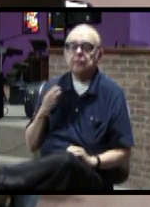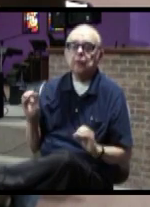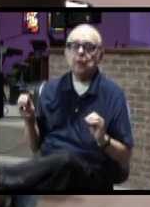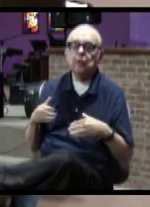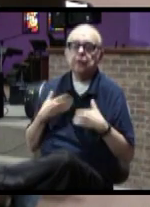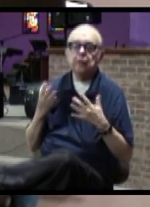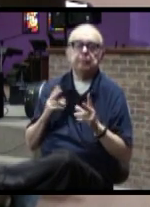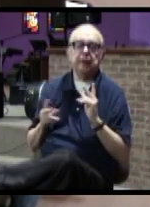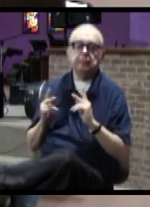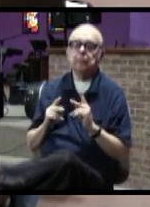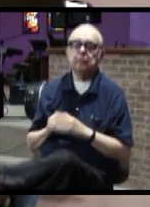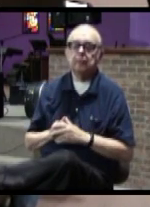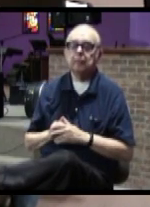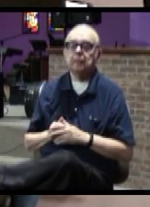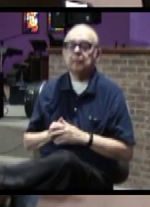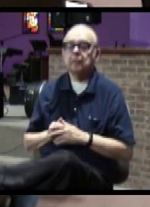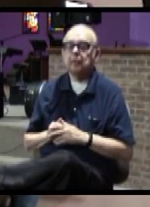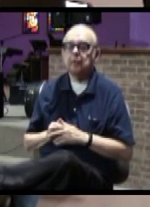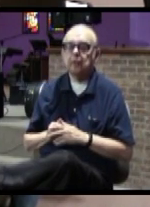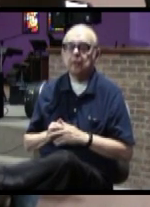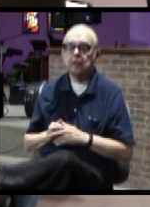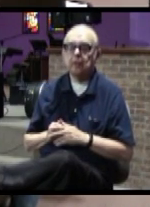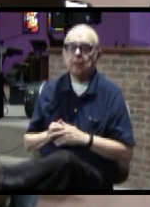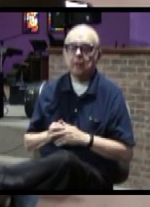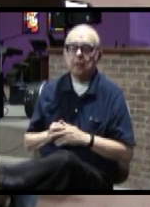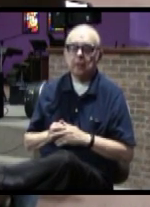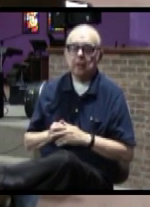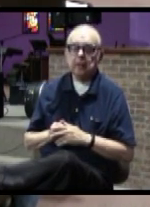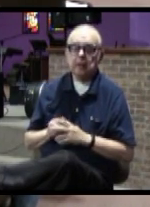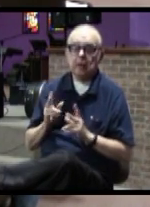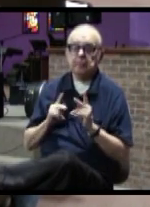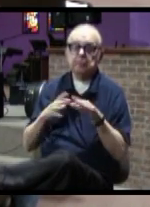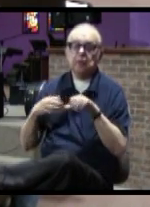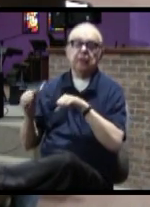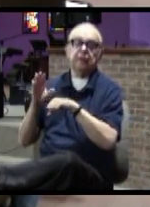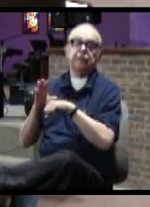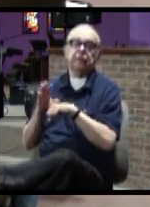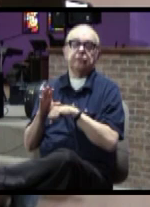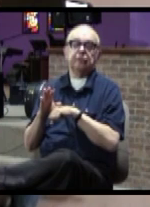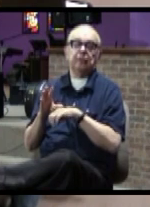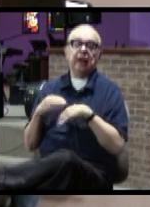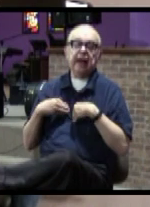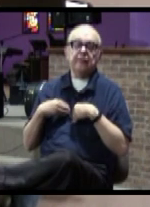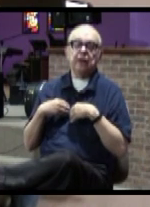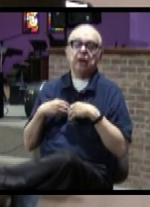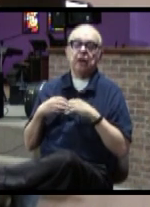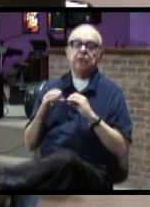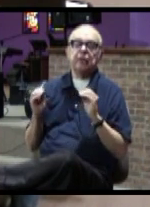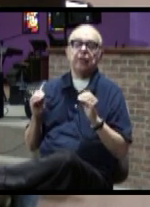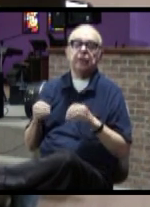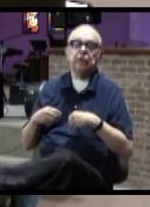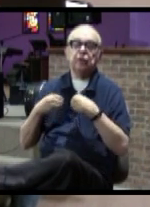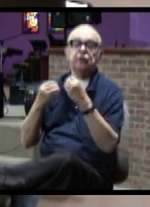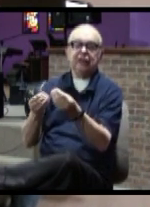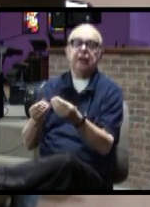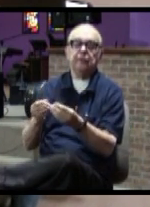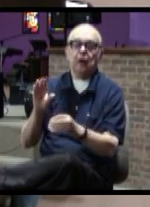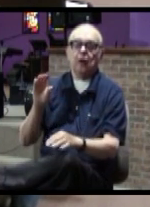Because we don't have any youth, and we don't have any kids. And you know what they would do? They'd walk right back out the door and not come back